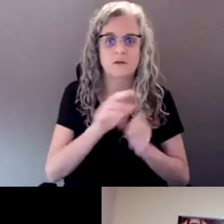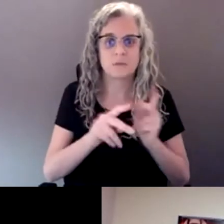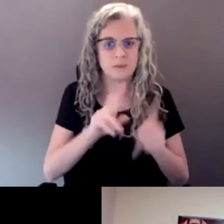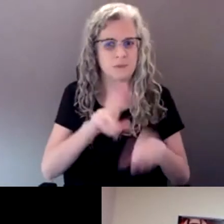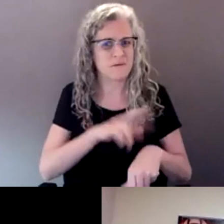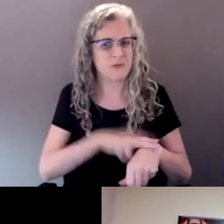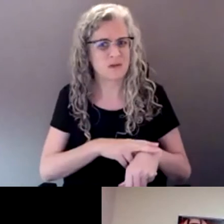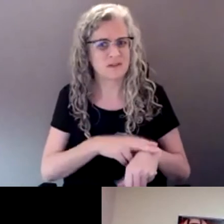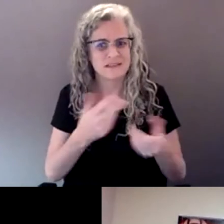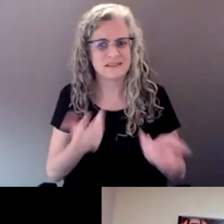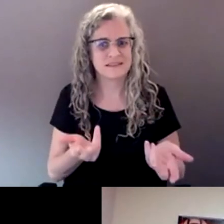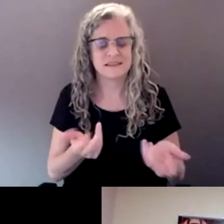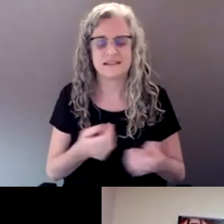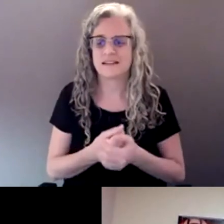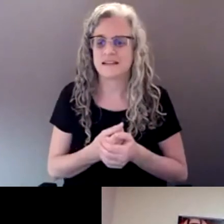And I can